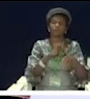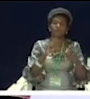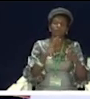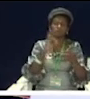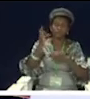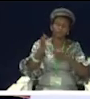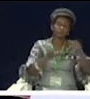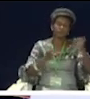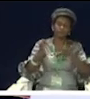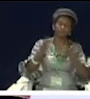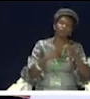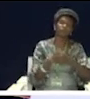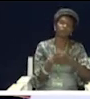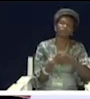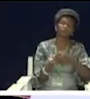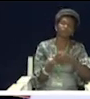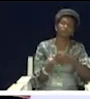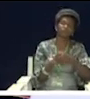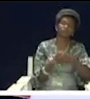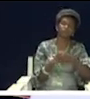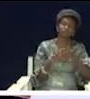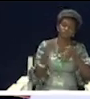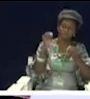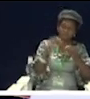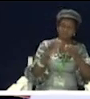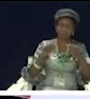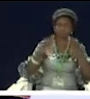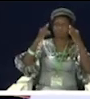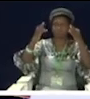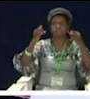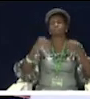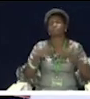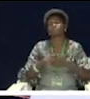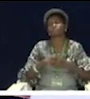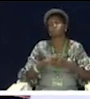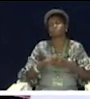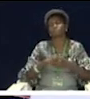explain just a little bit further.